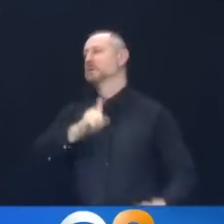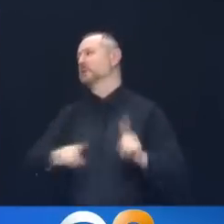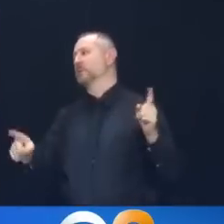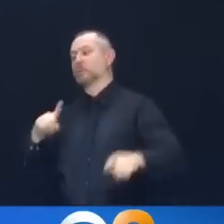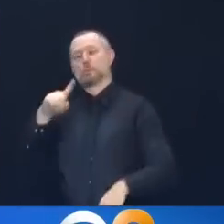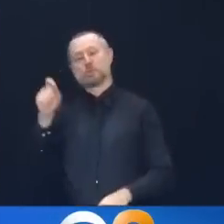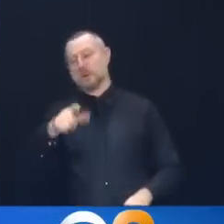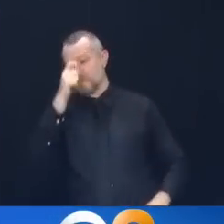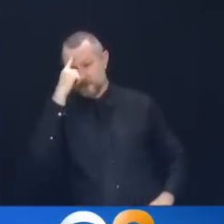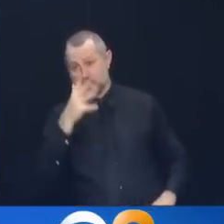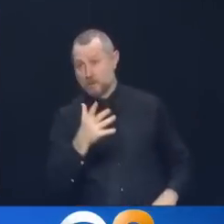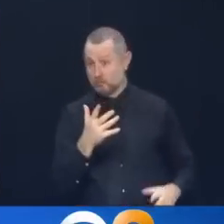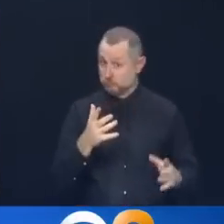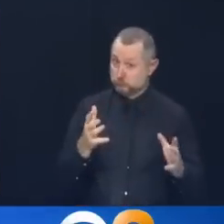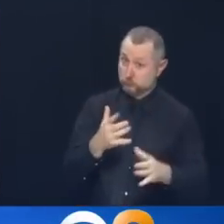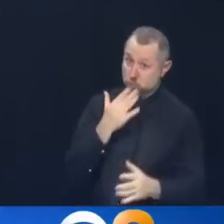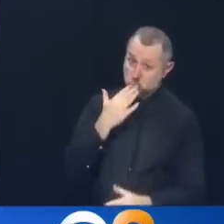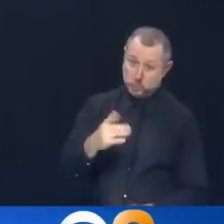Bona fide question.